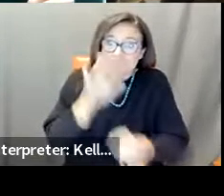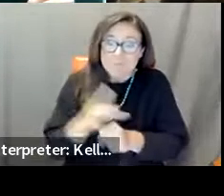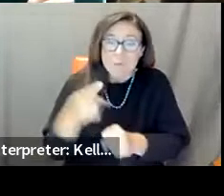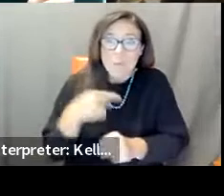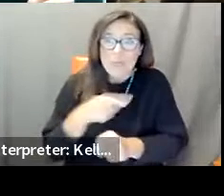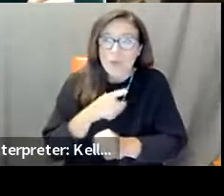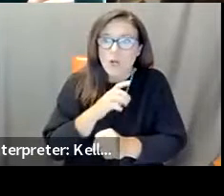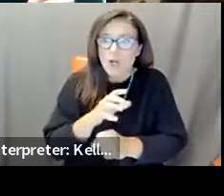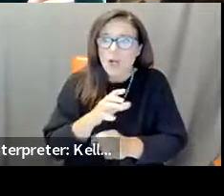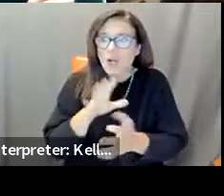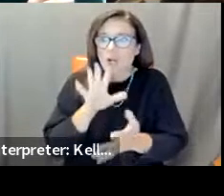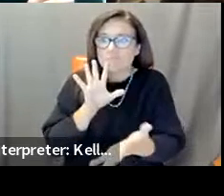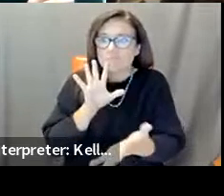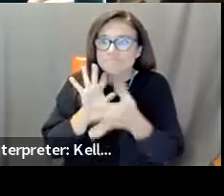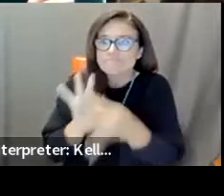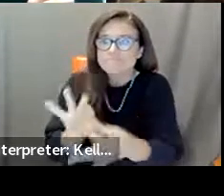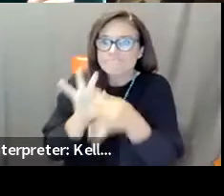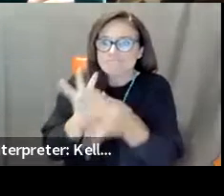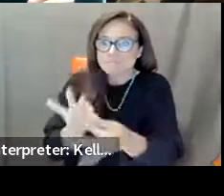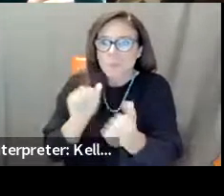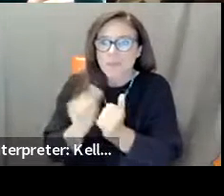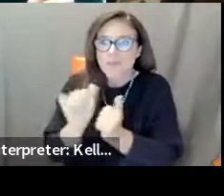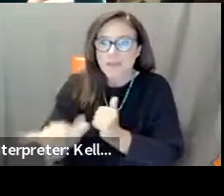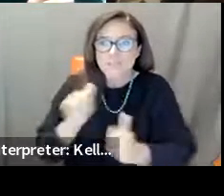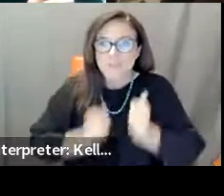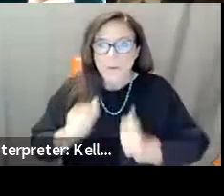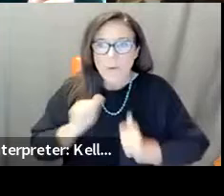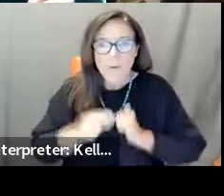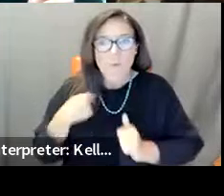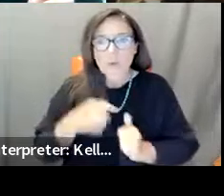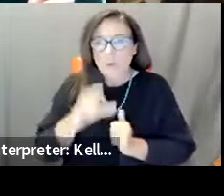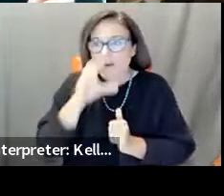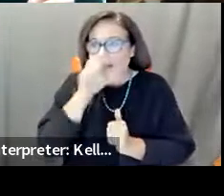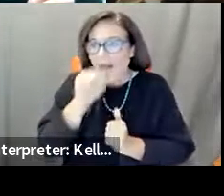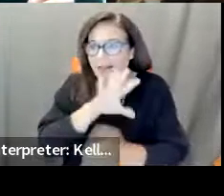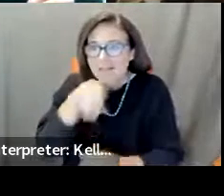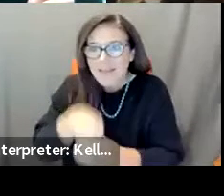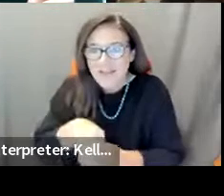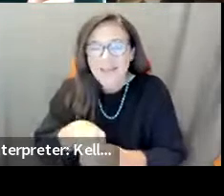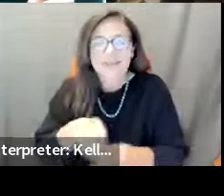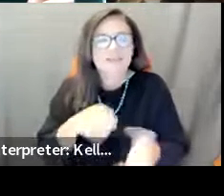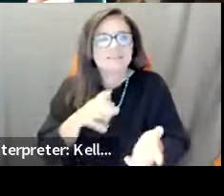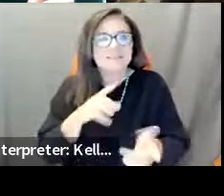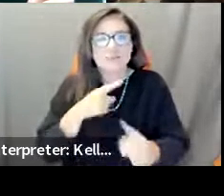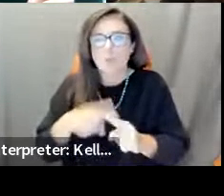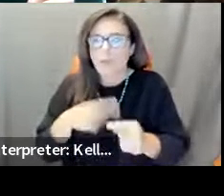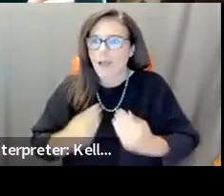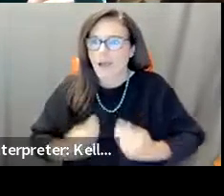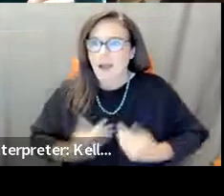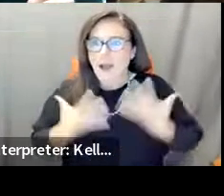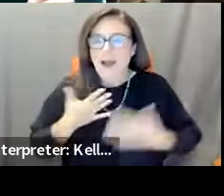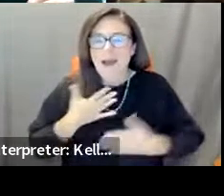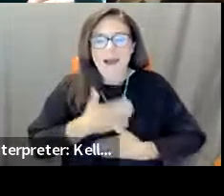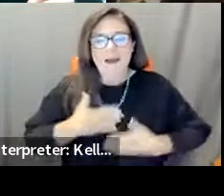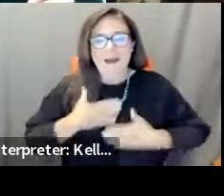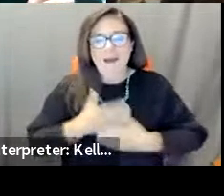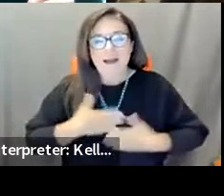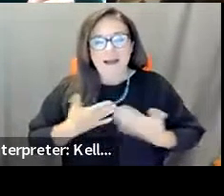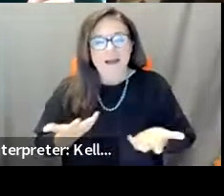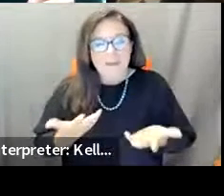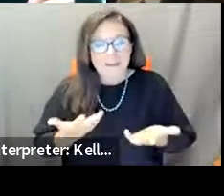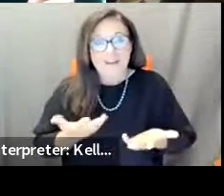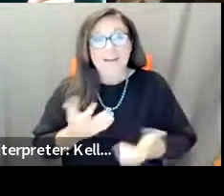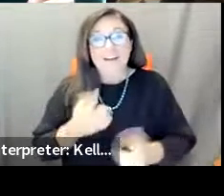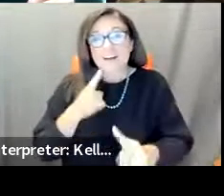having that equal access of entertainment, and just knowing that it was actually an inclusive